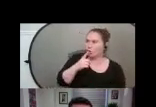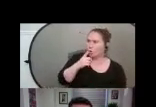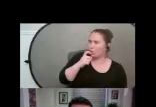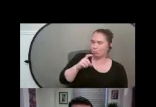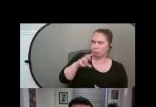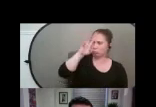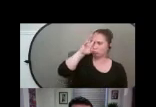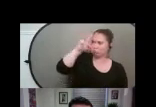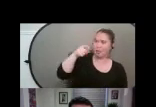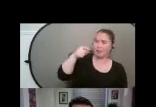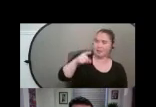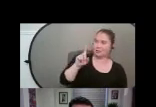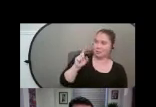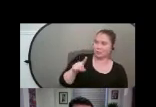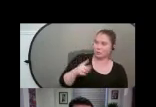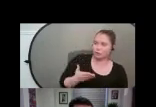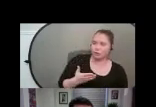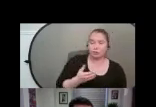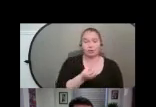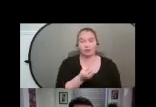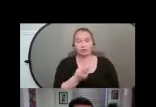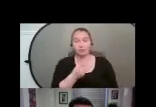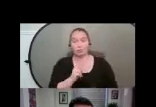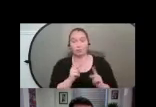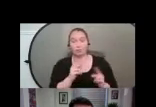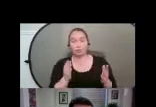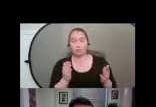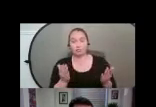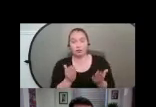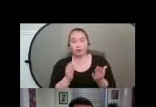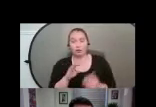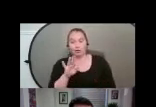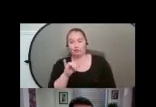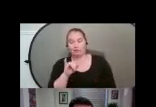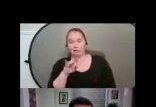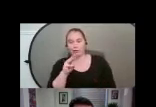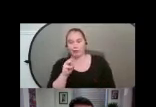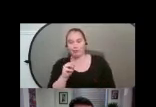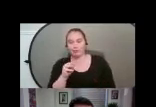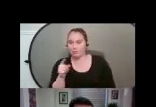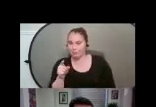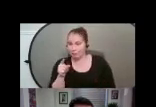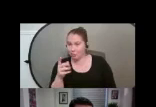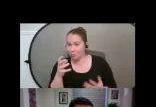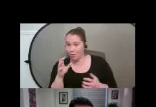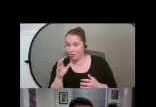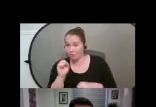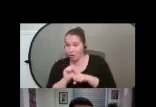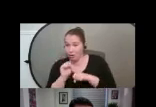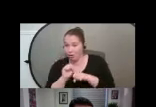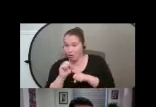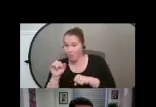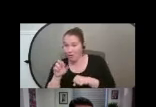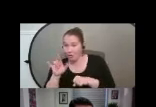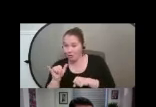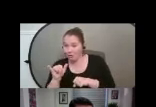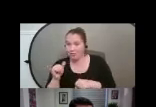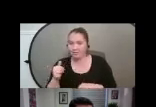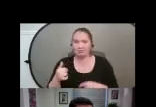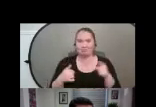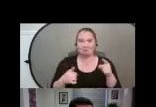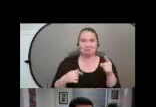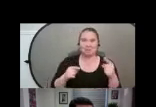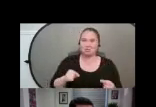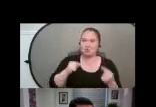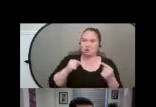A couple people here at the firm. Are you looking for a job, Carrie? I'm kind of struggling with some grammar or